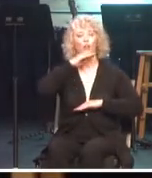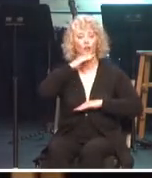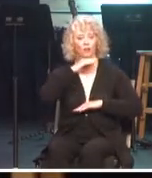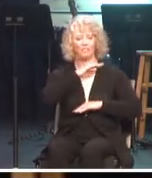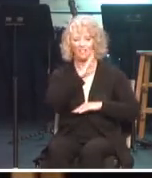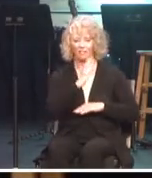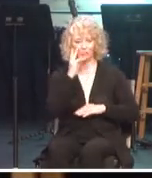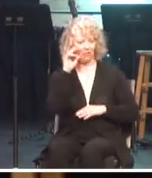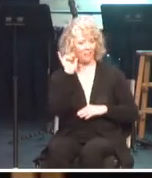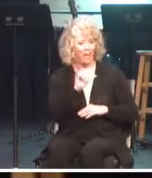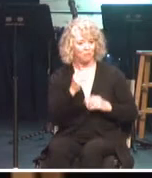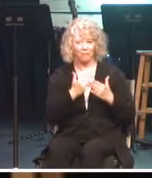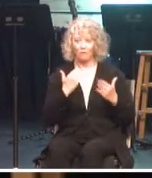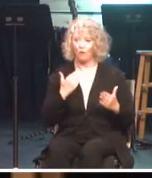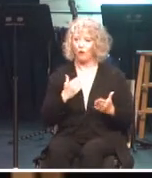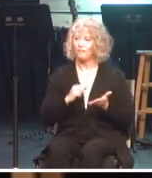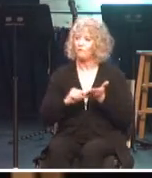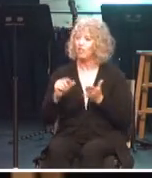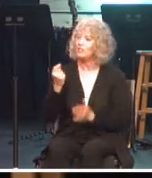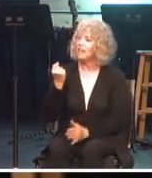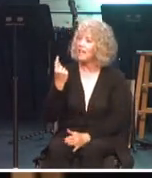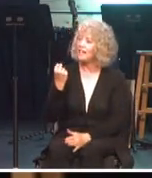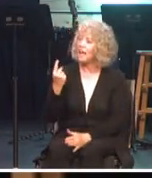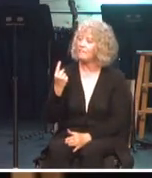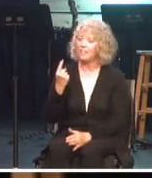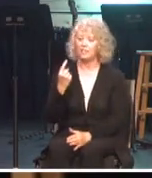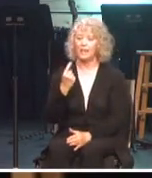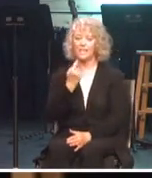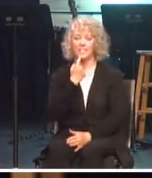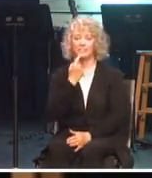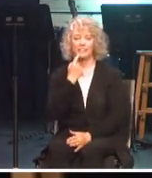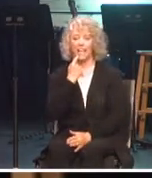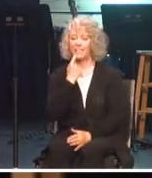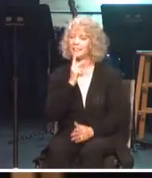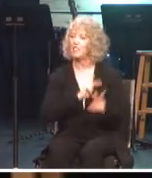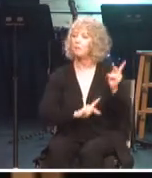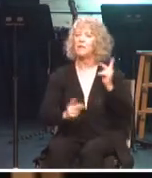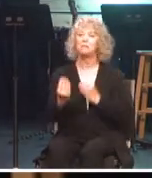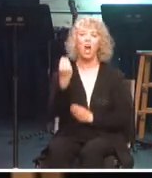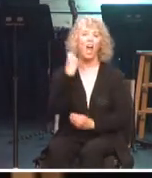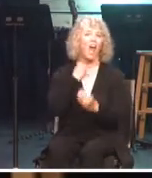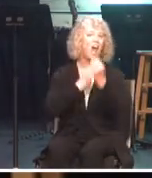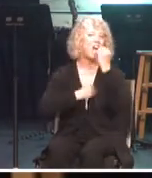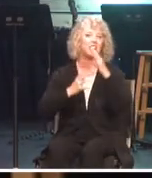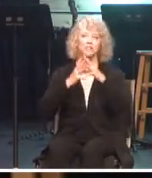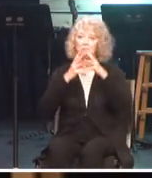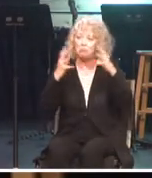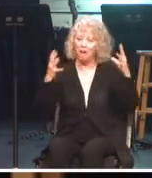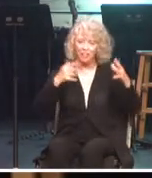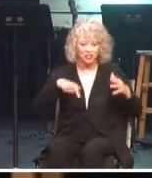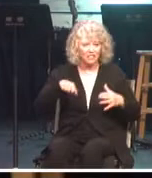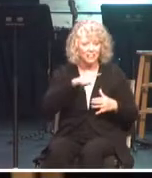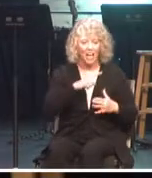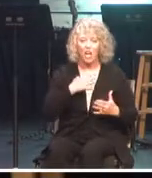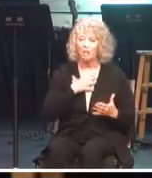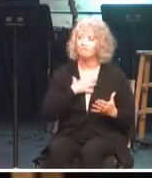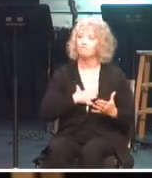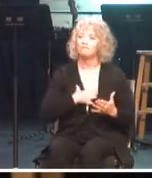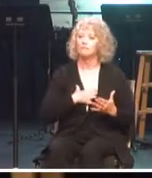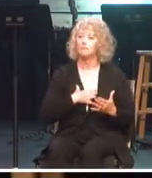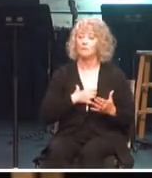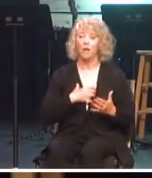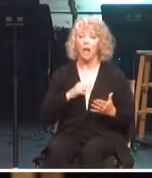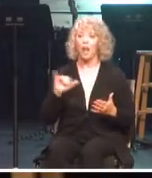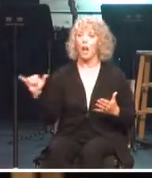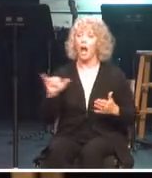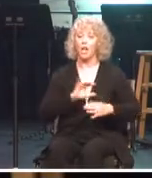Verse 11 tells us the crowd ate as much as they wanted. This is a buffet from